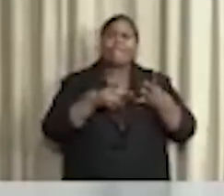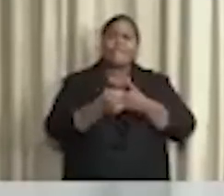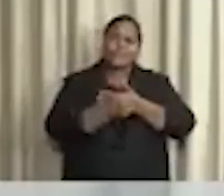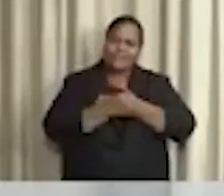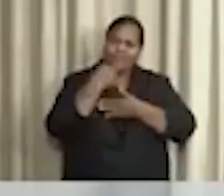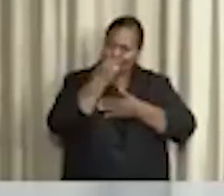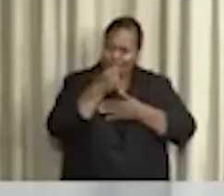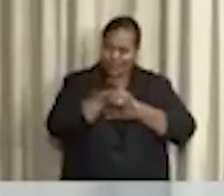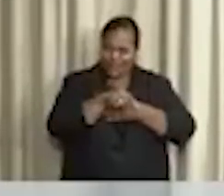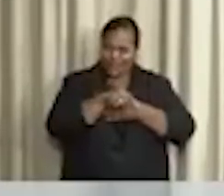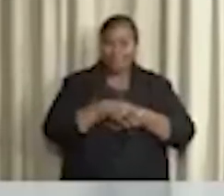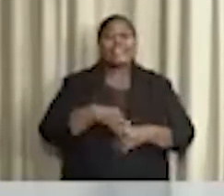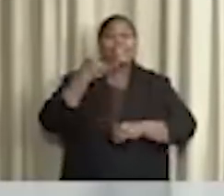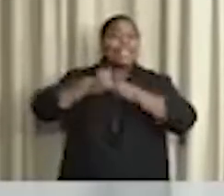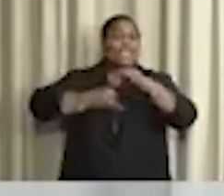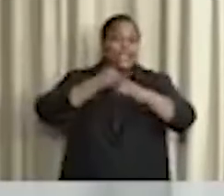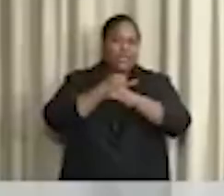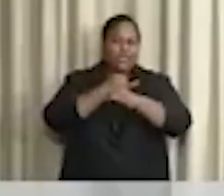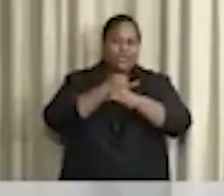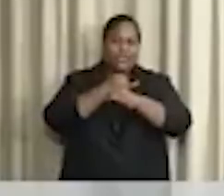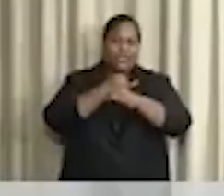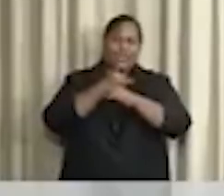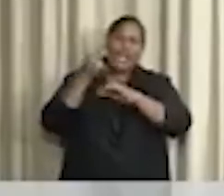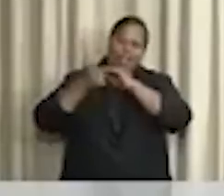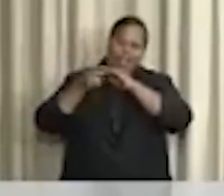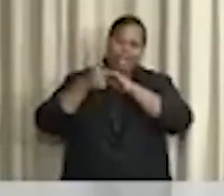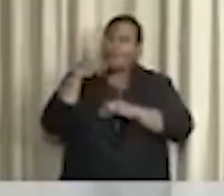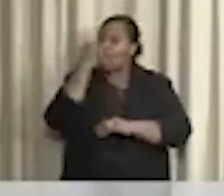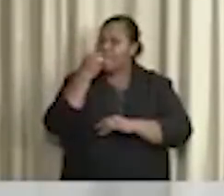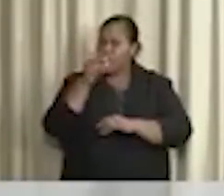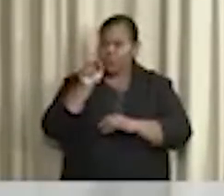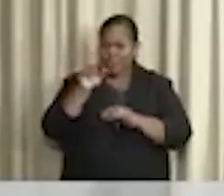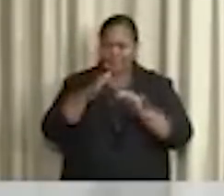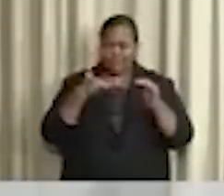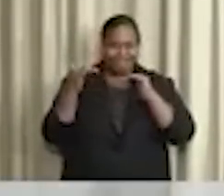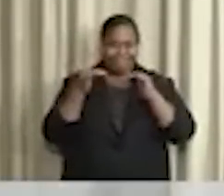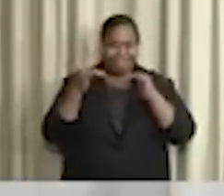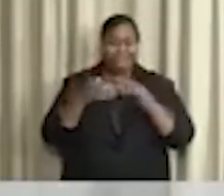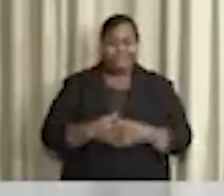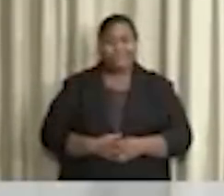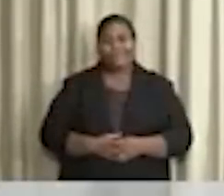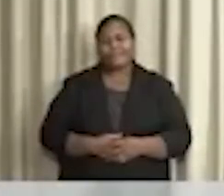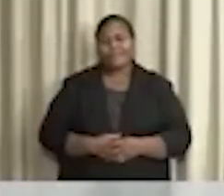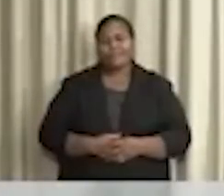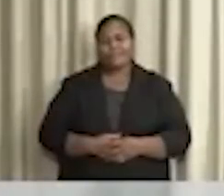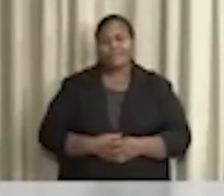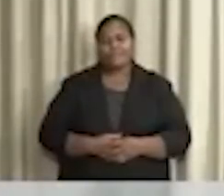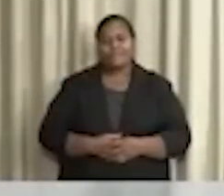is an international code of food standards. The Codex